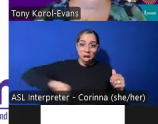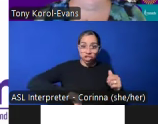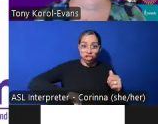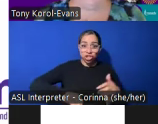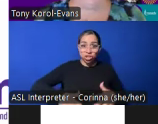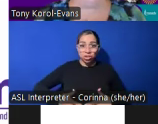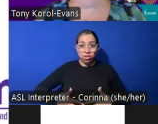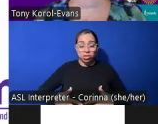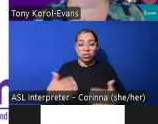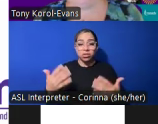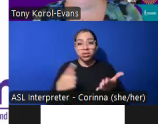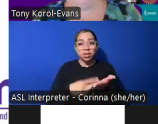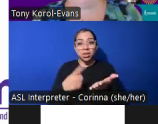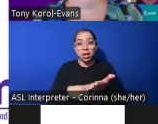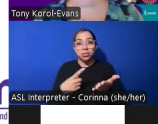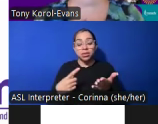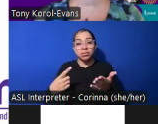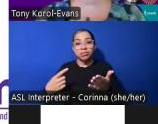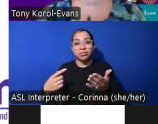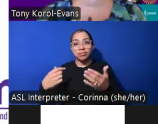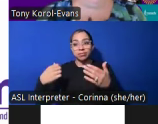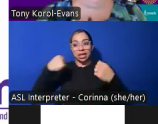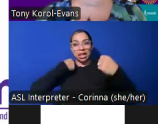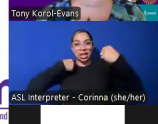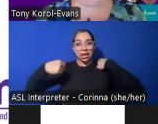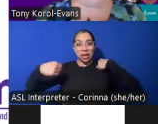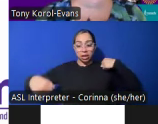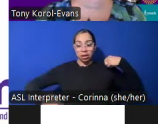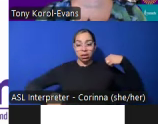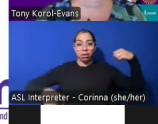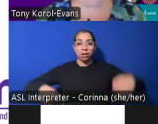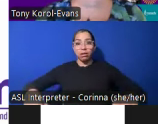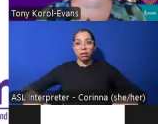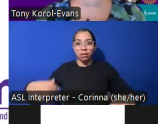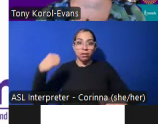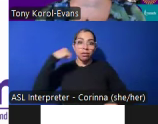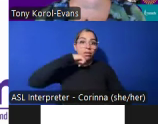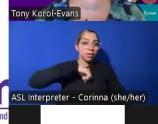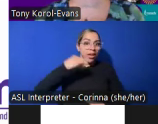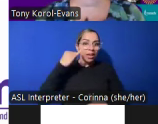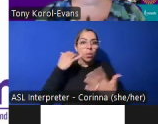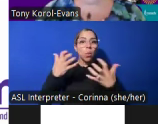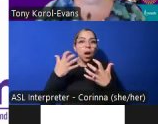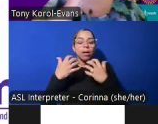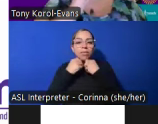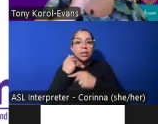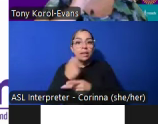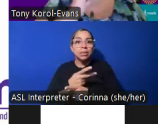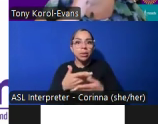other places if they want to keep the baby, but making sure that they know that they're in control.